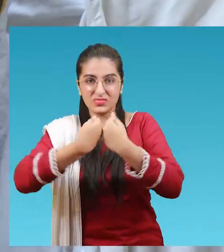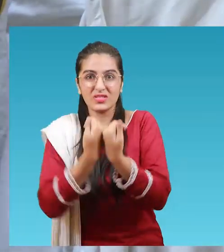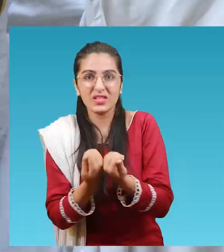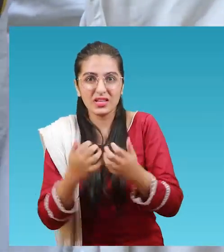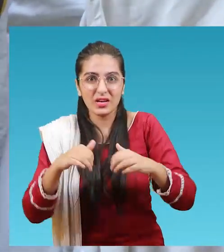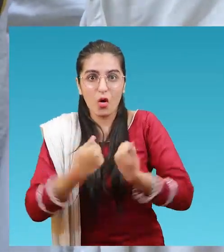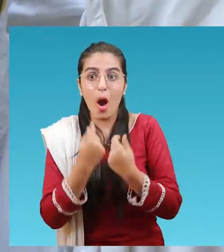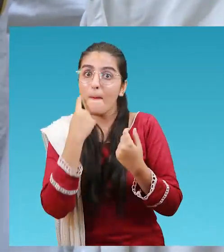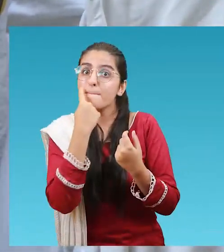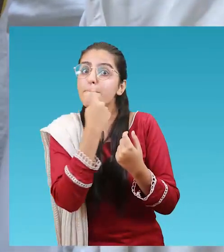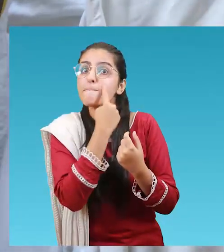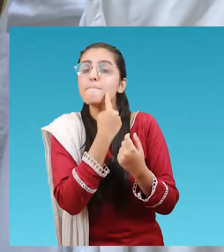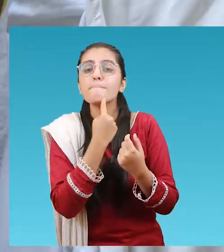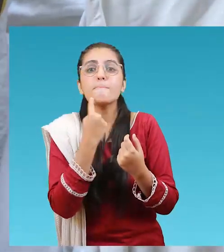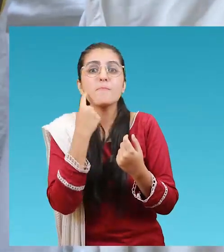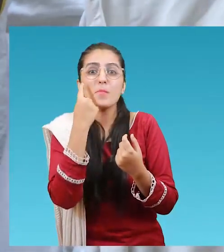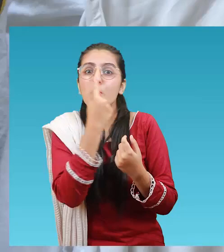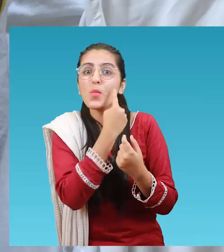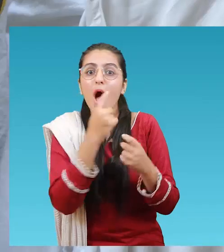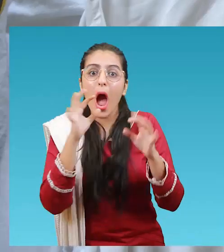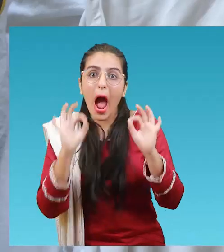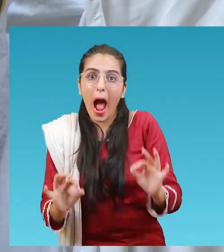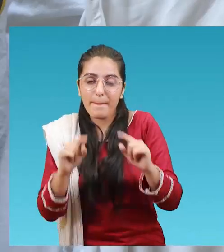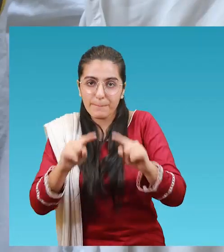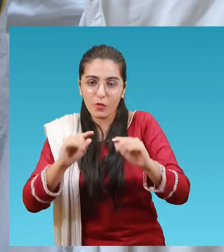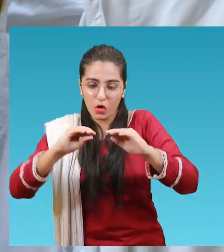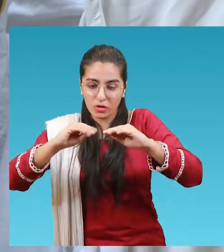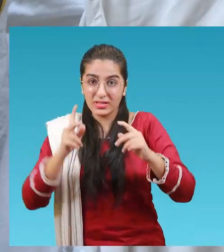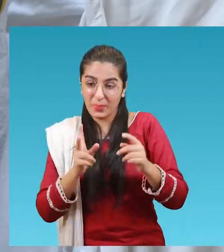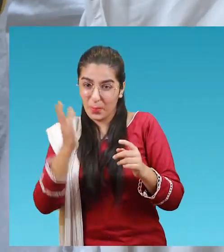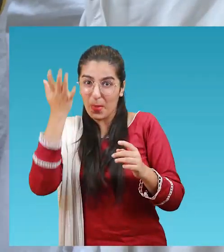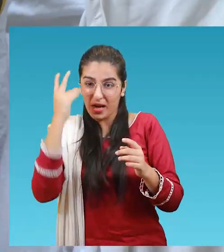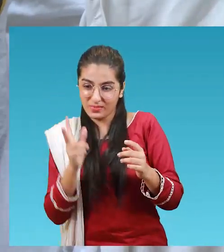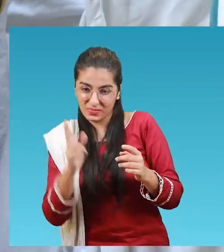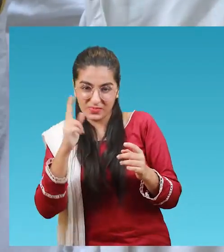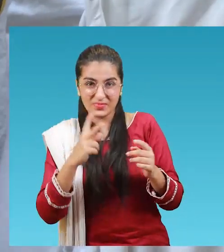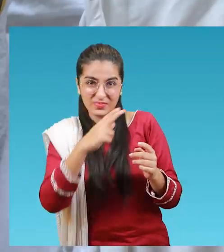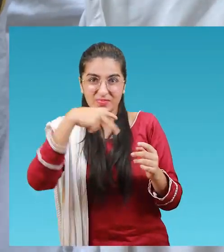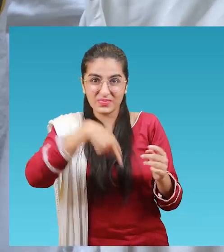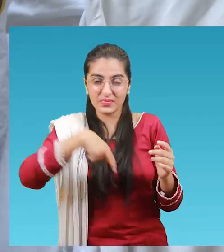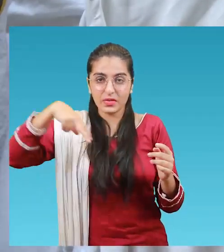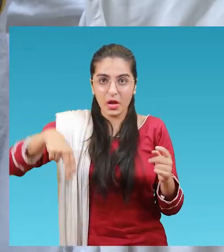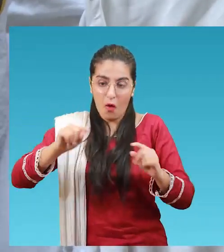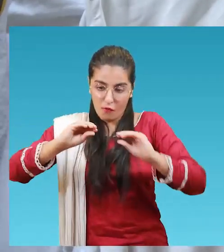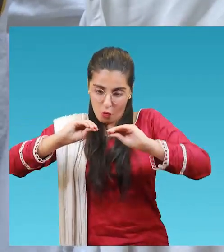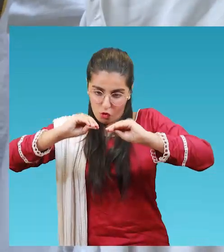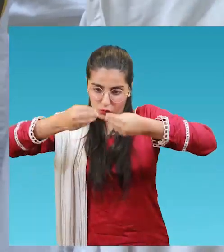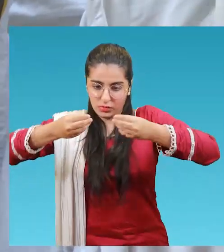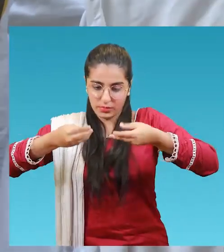Fold the cuts on the inside of the mouth over and iron them out as well.